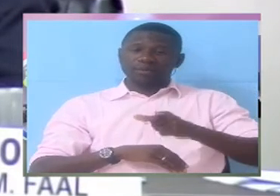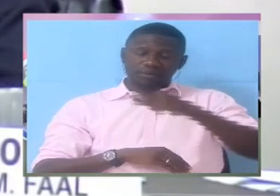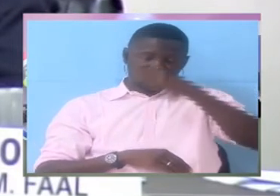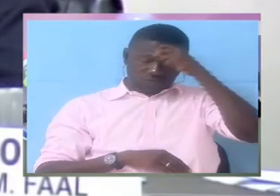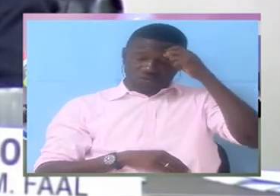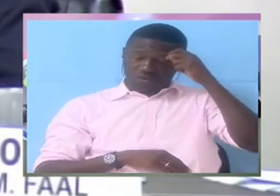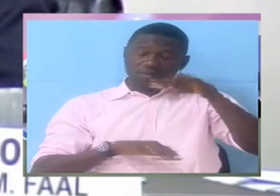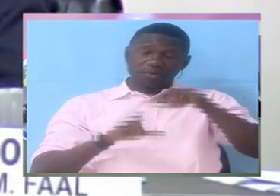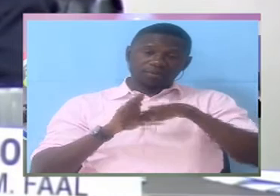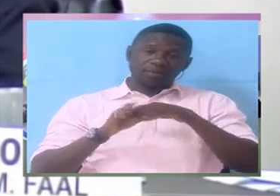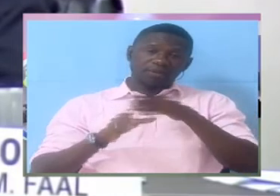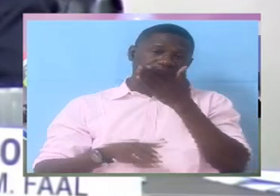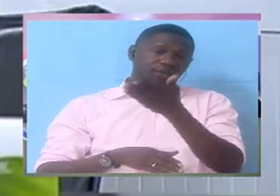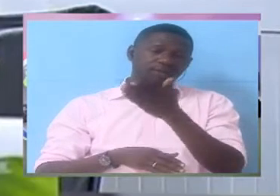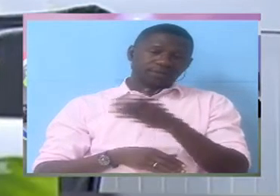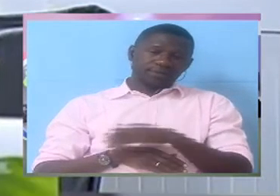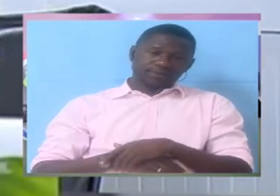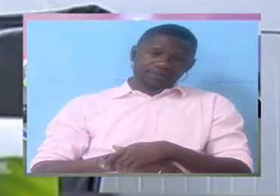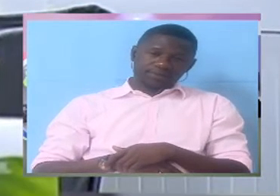That's the